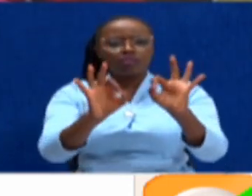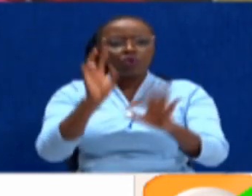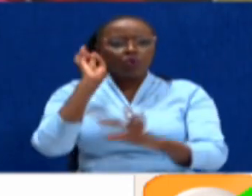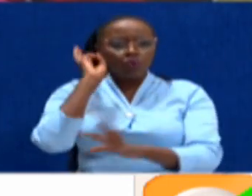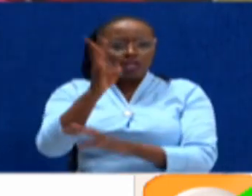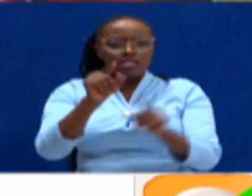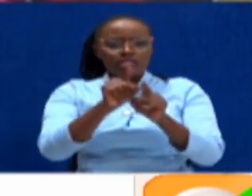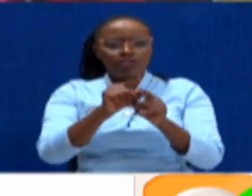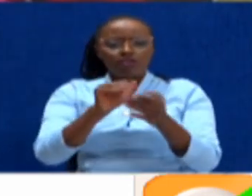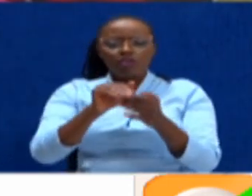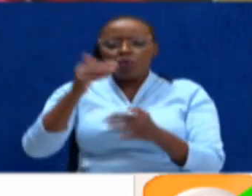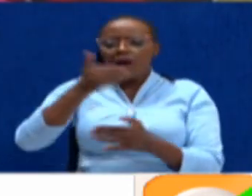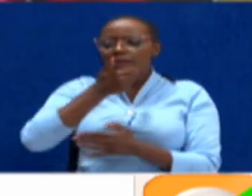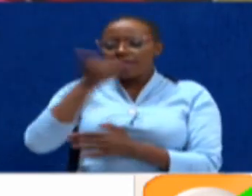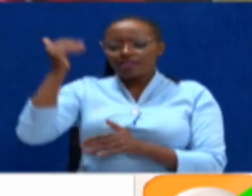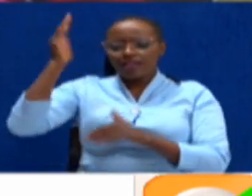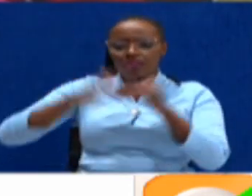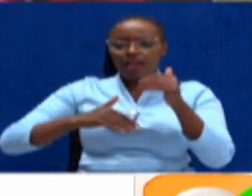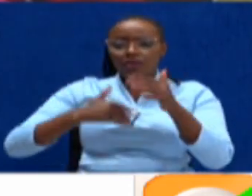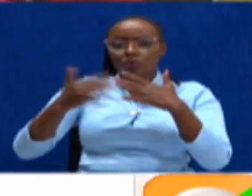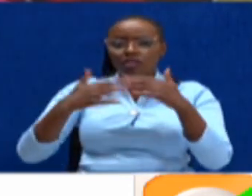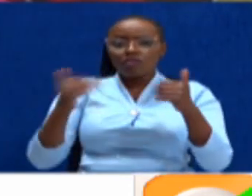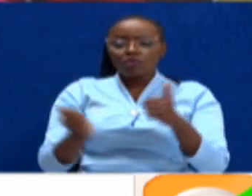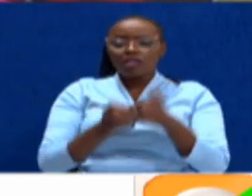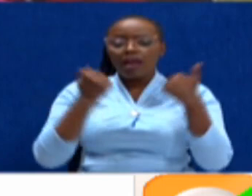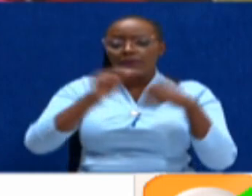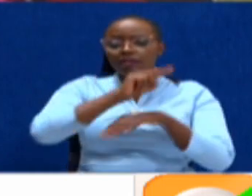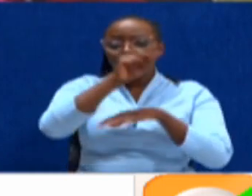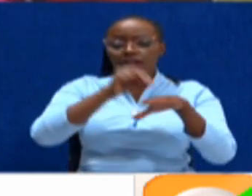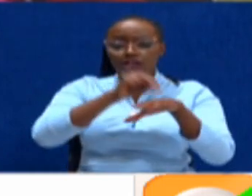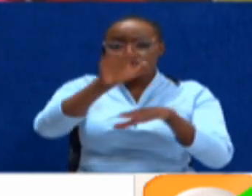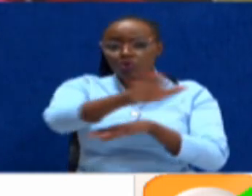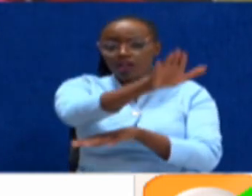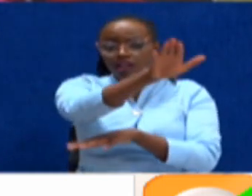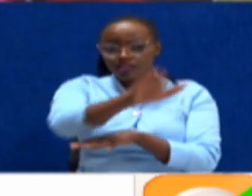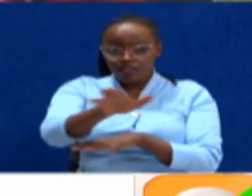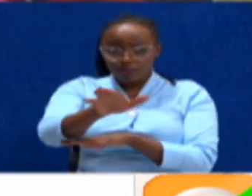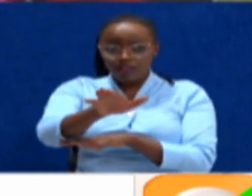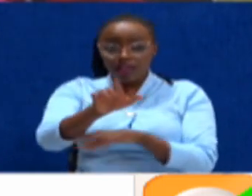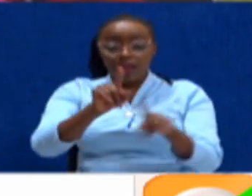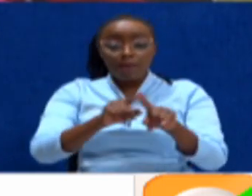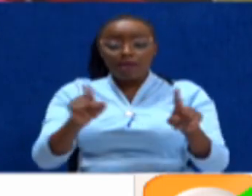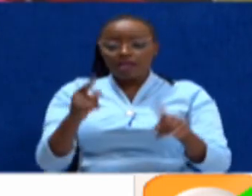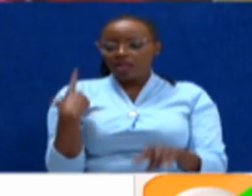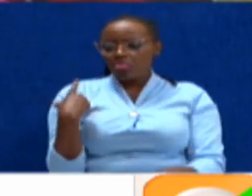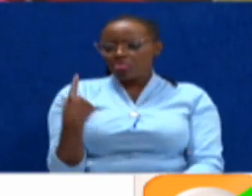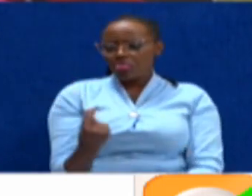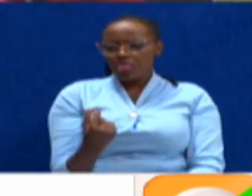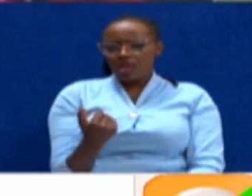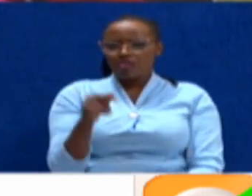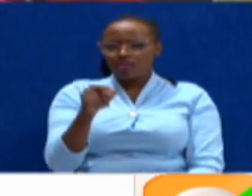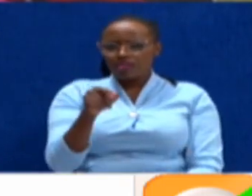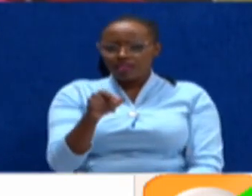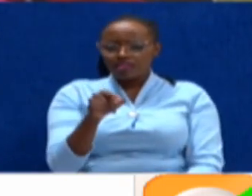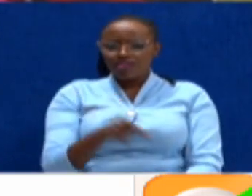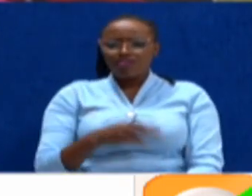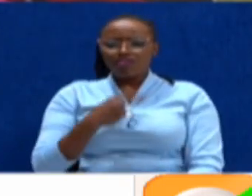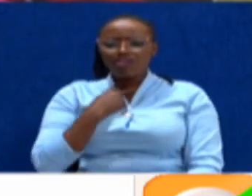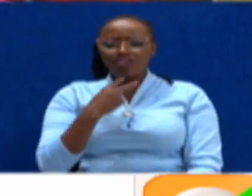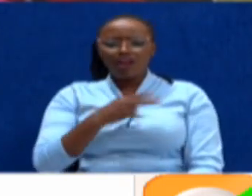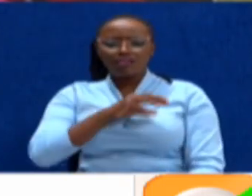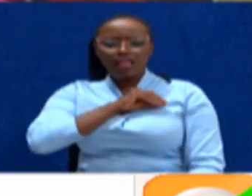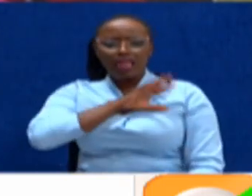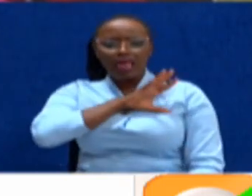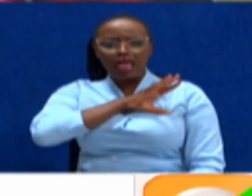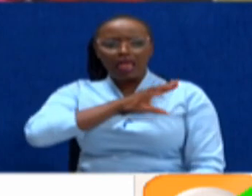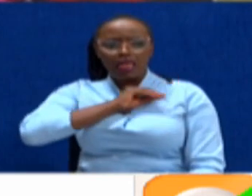a lot more sober than what was happening across the street at the National Assembly. But lately, those kinds of shouting matches